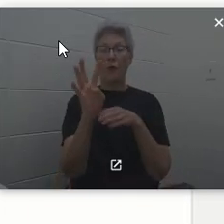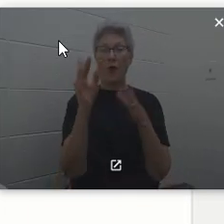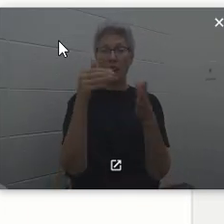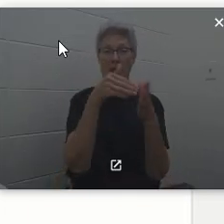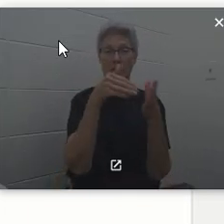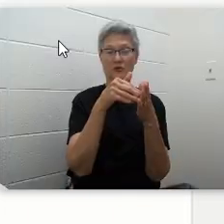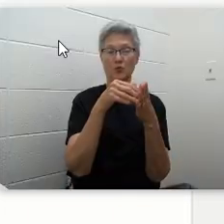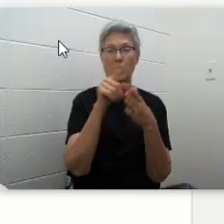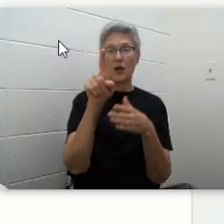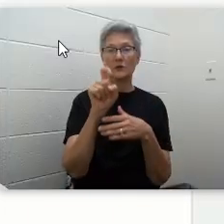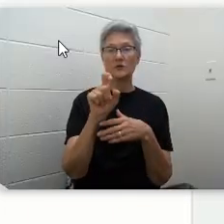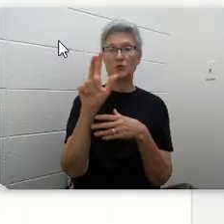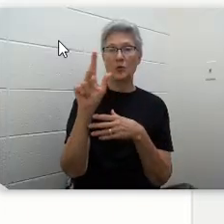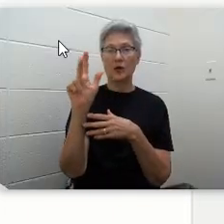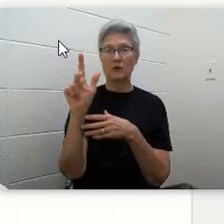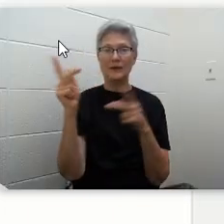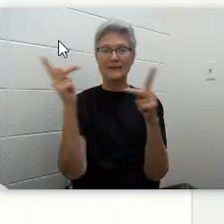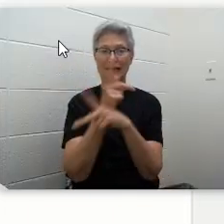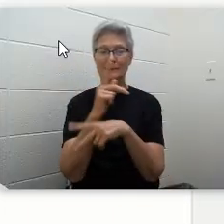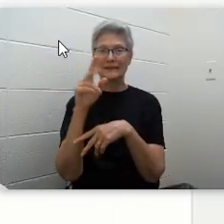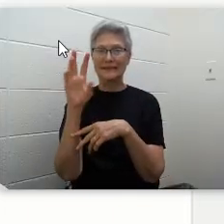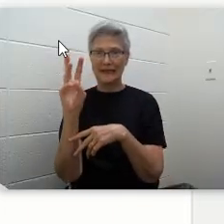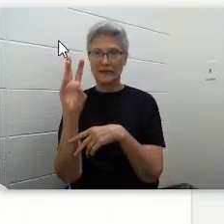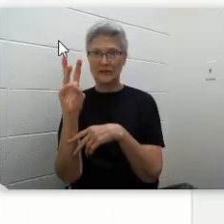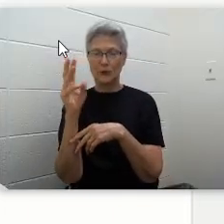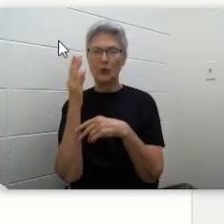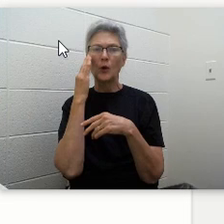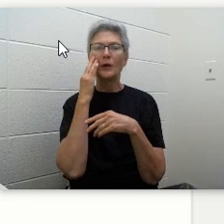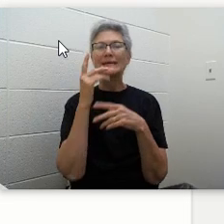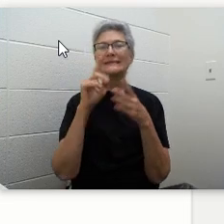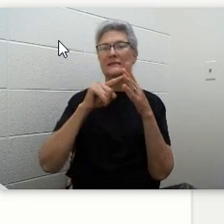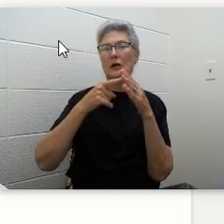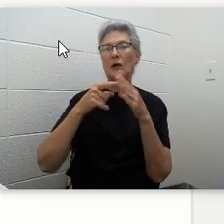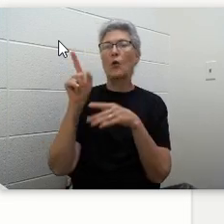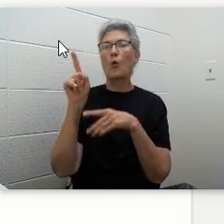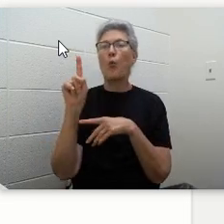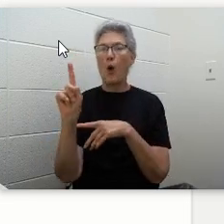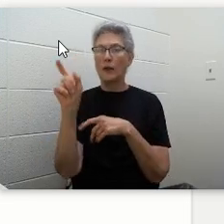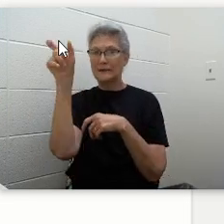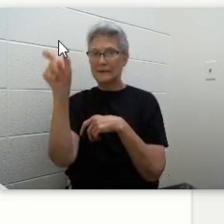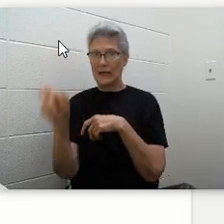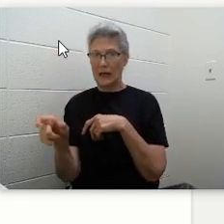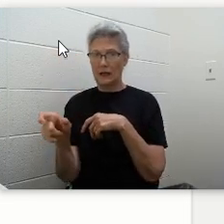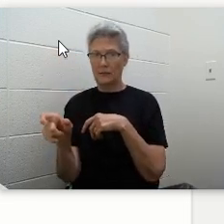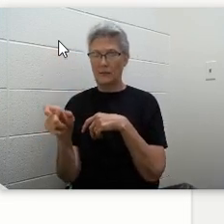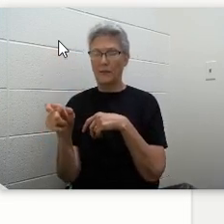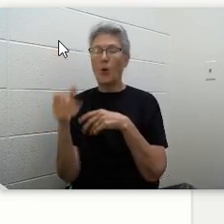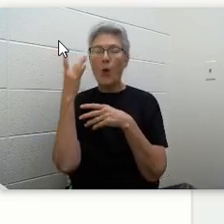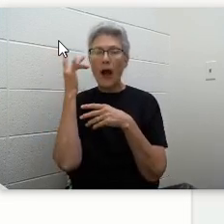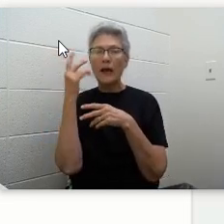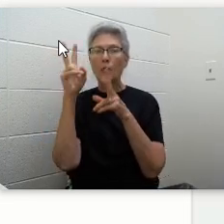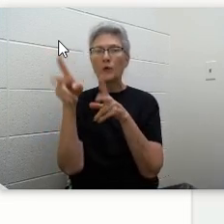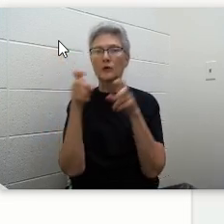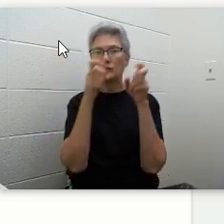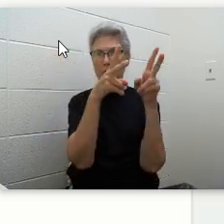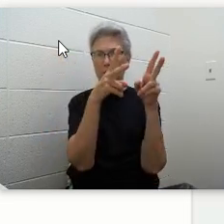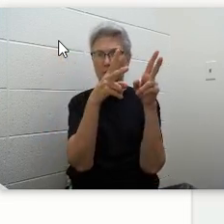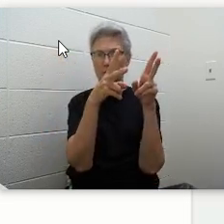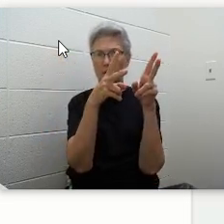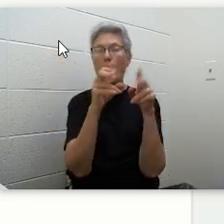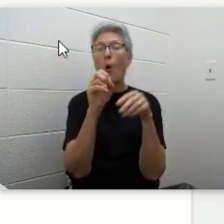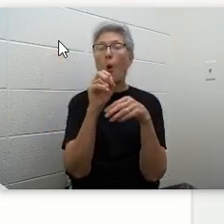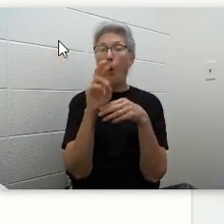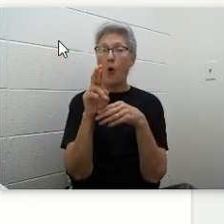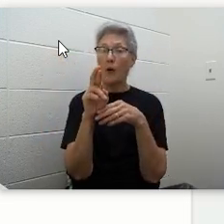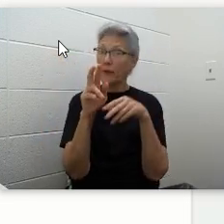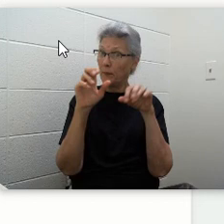4,123 times six. We know that we need to start in our ones column because of our regrouping, or